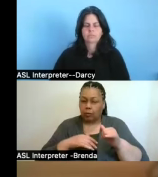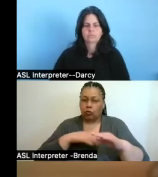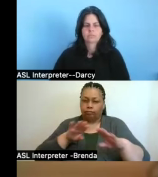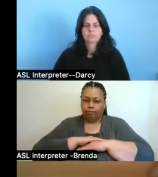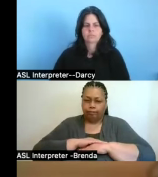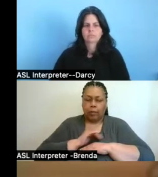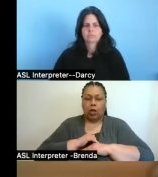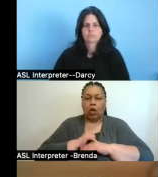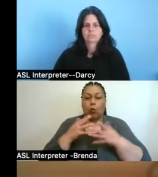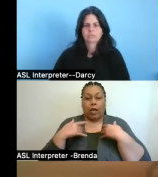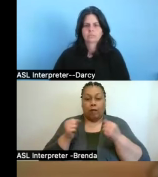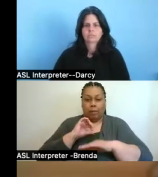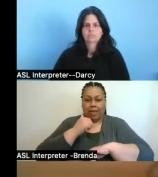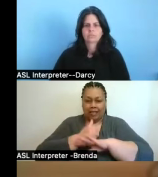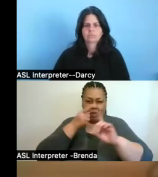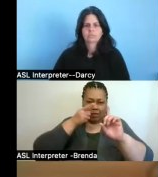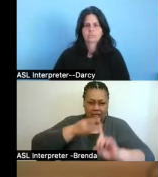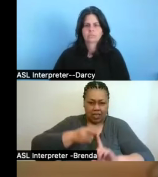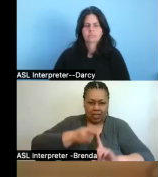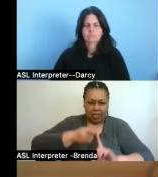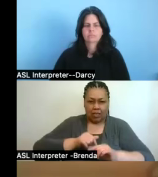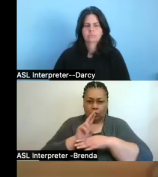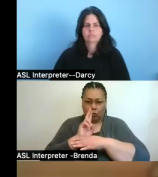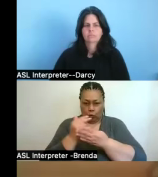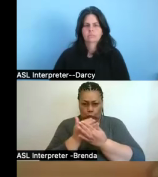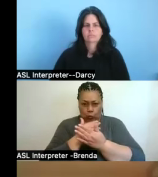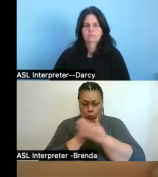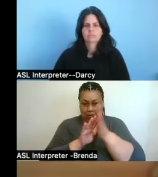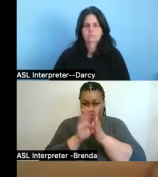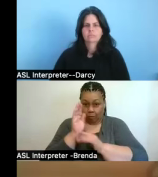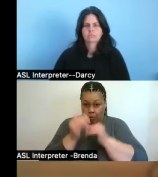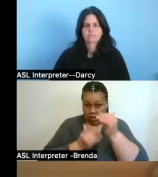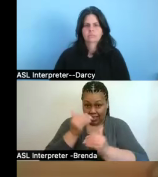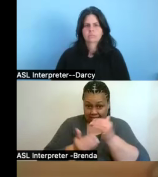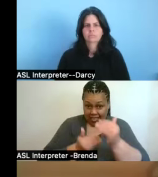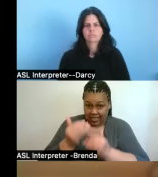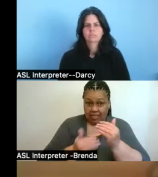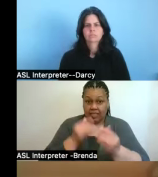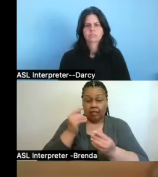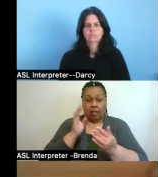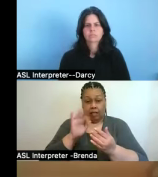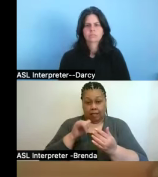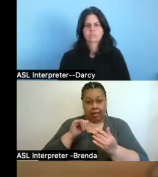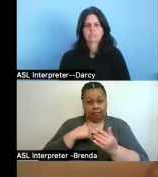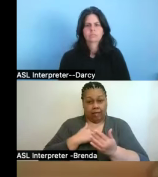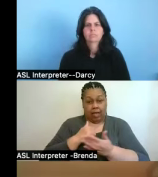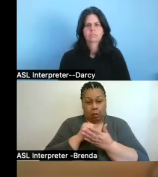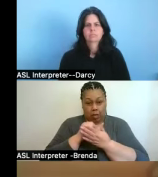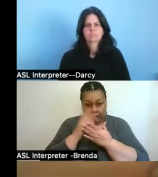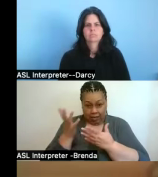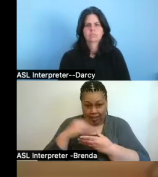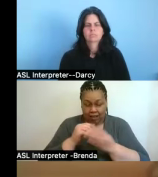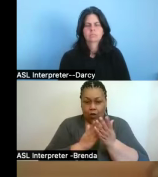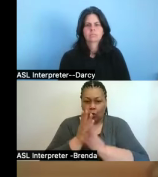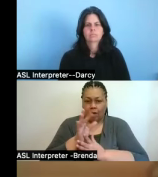meet recovery-based objectives. And we can utilize the newly developed processes that I helped engage